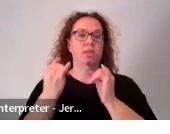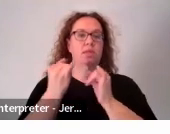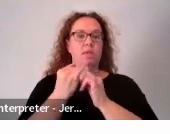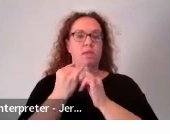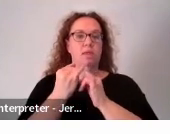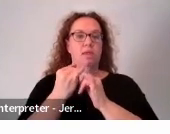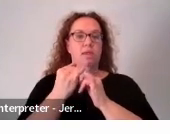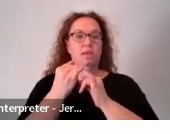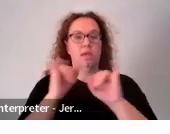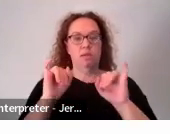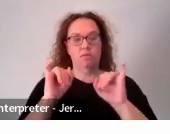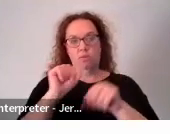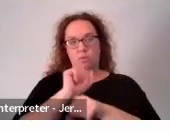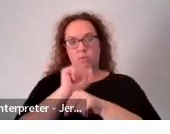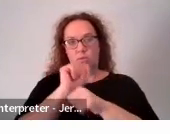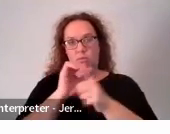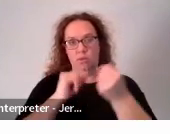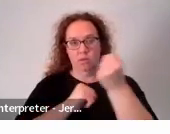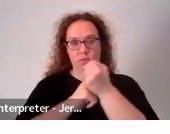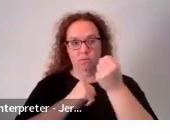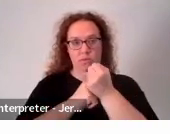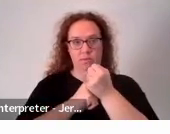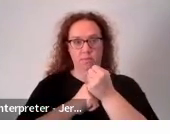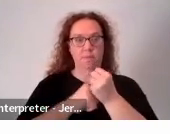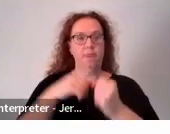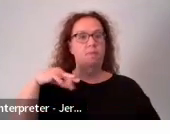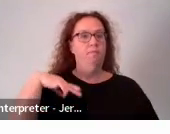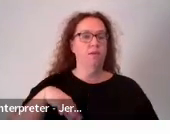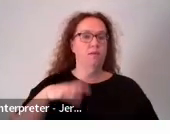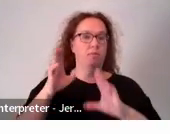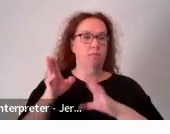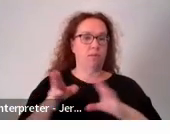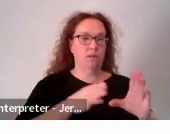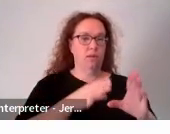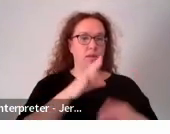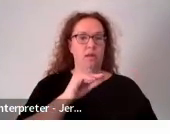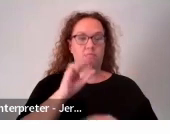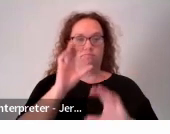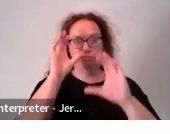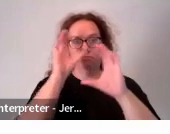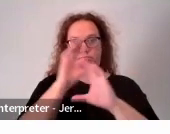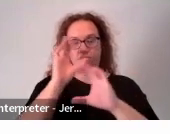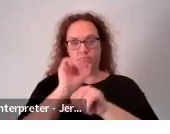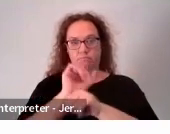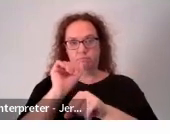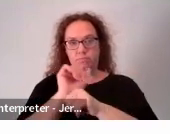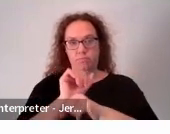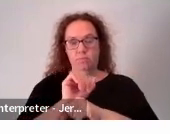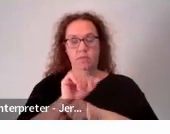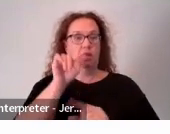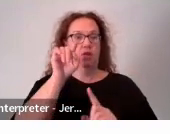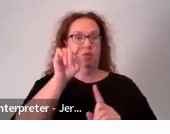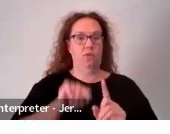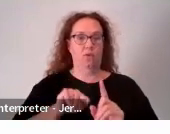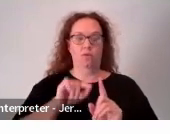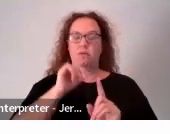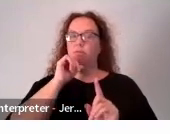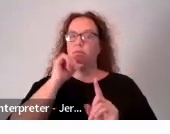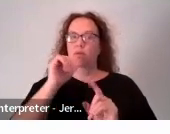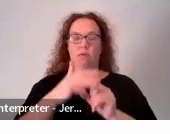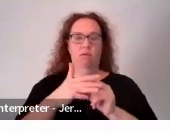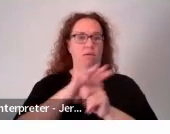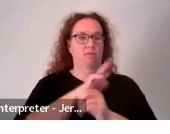employment supports, benefits planning, and career exploration and planning. None of these services are covered through the